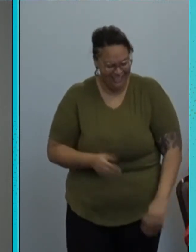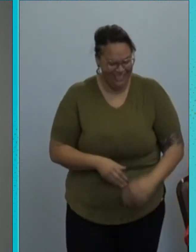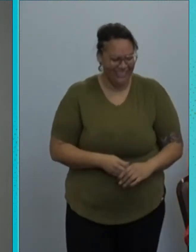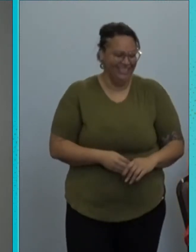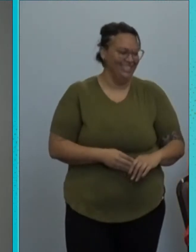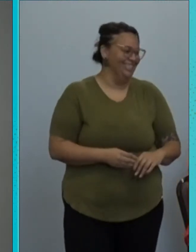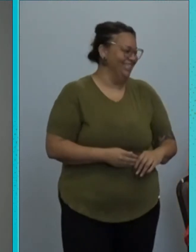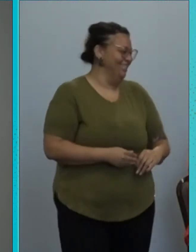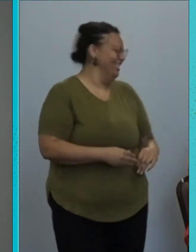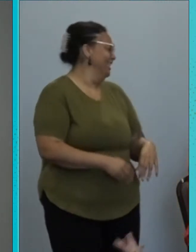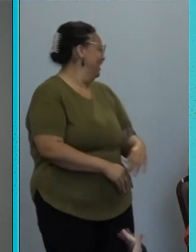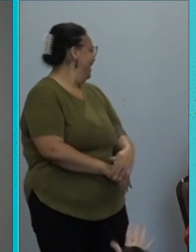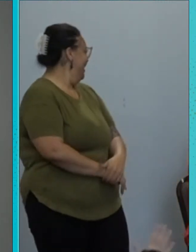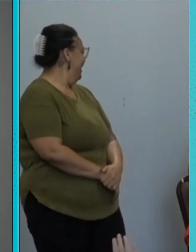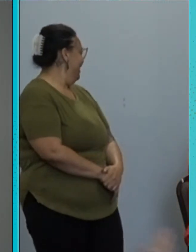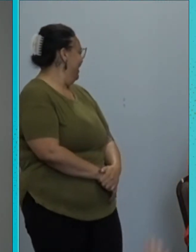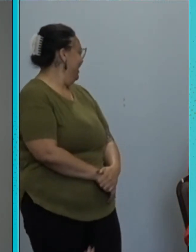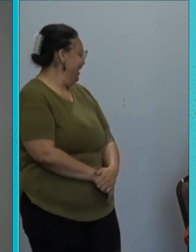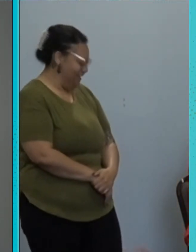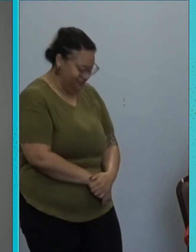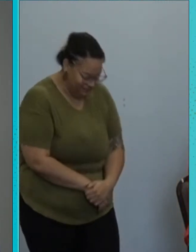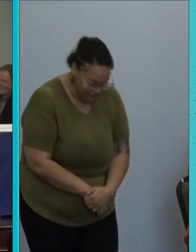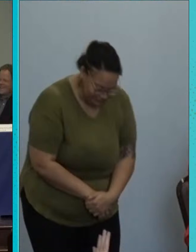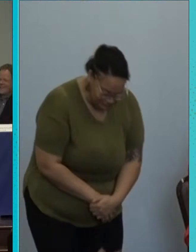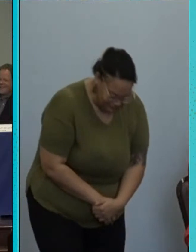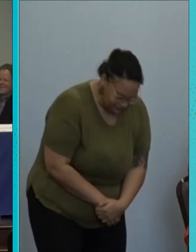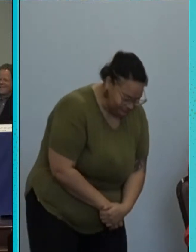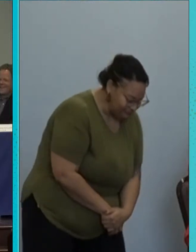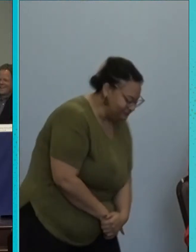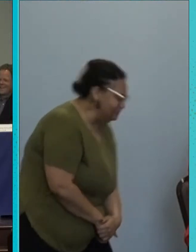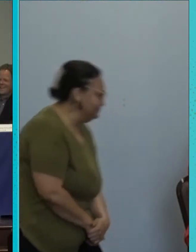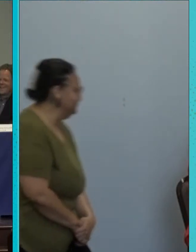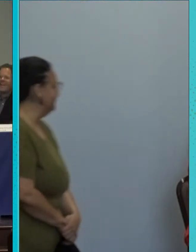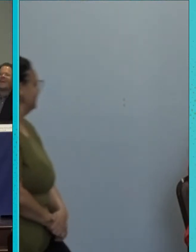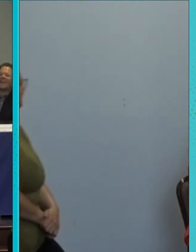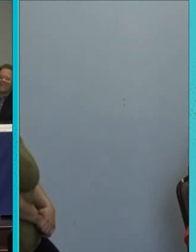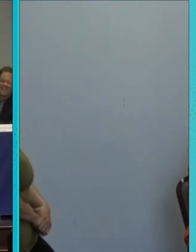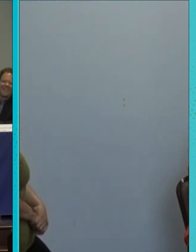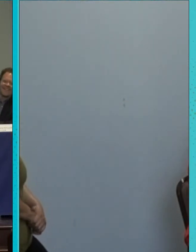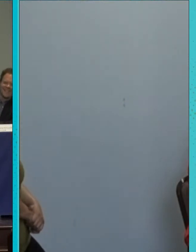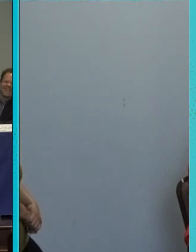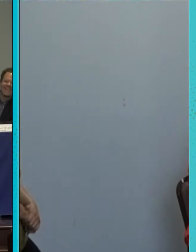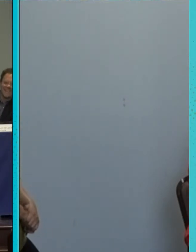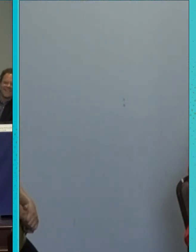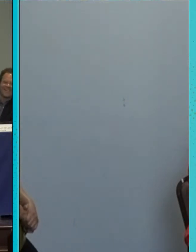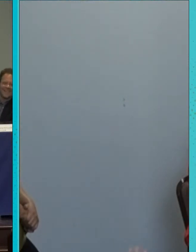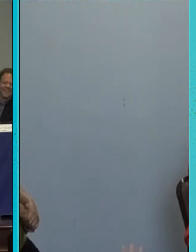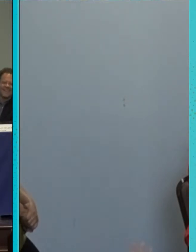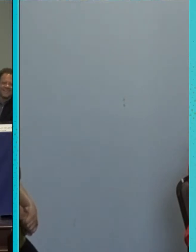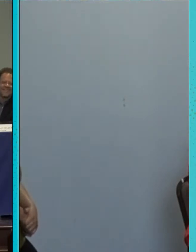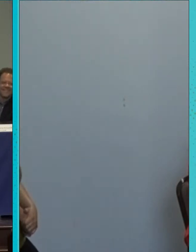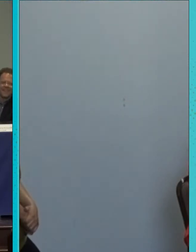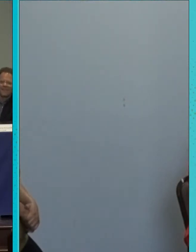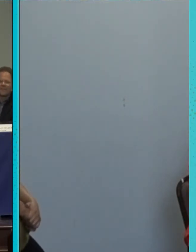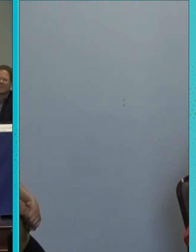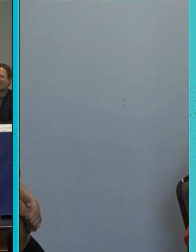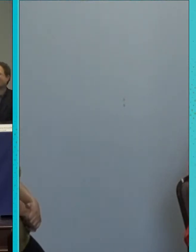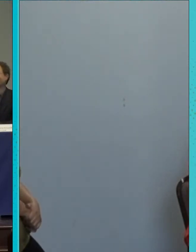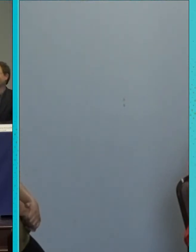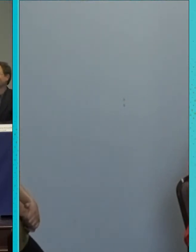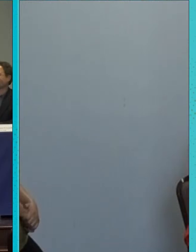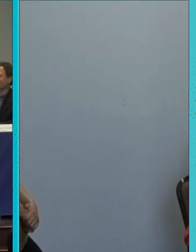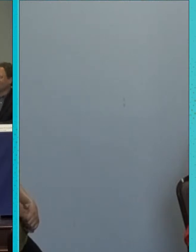Let me add to that. Yeah, I've been in his car before, and he's still blasting that loud music. Yep, to this day.